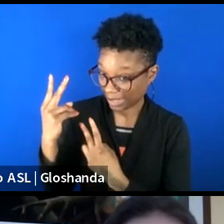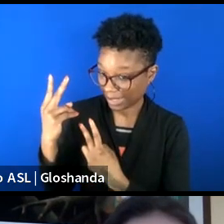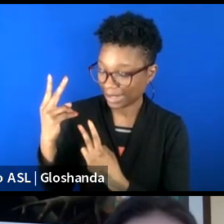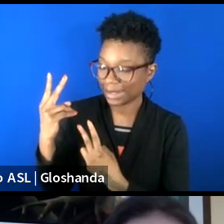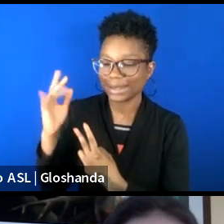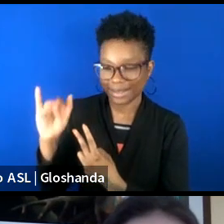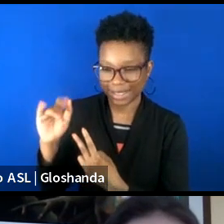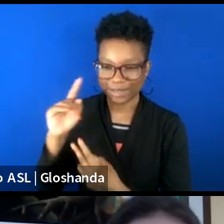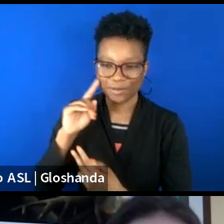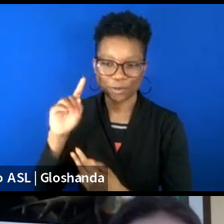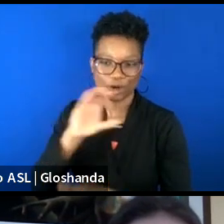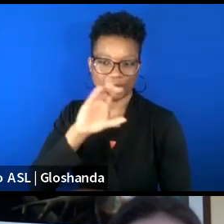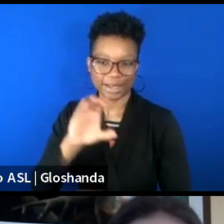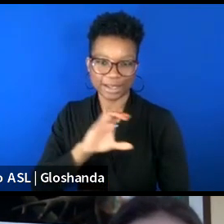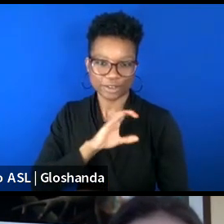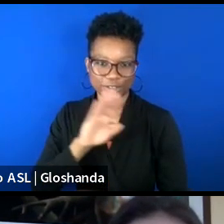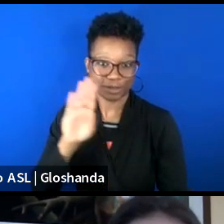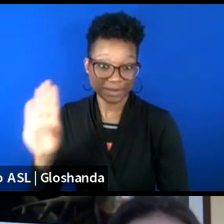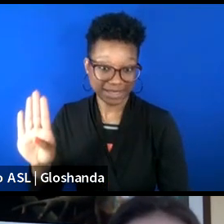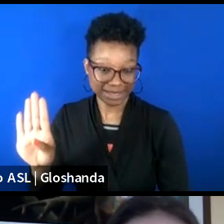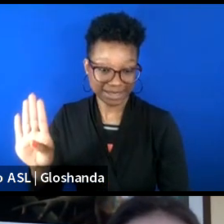for character B.